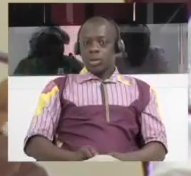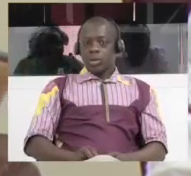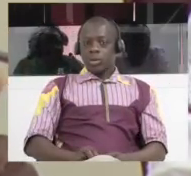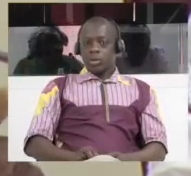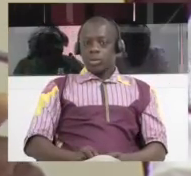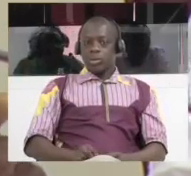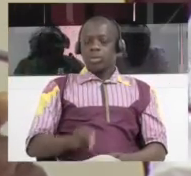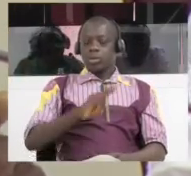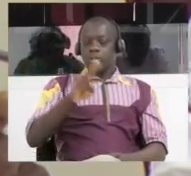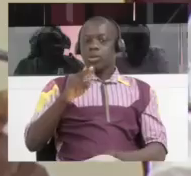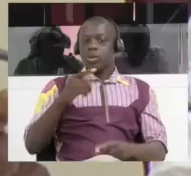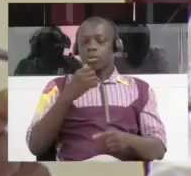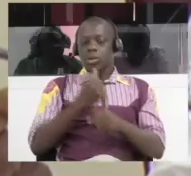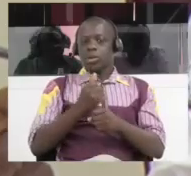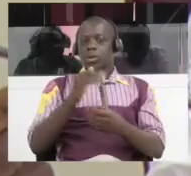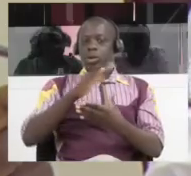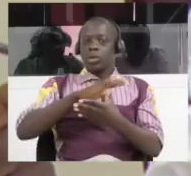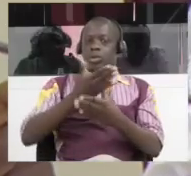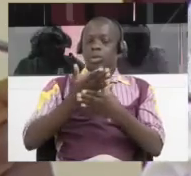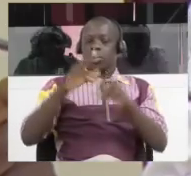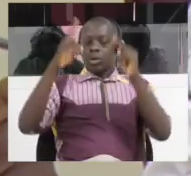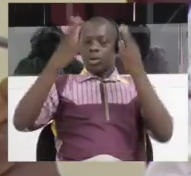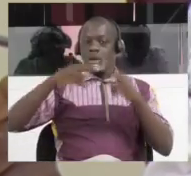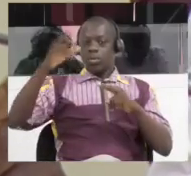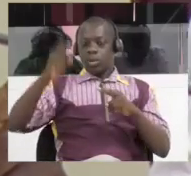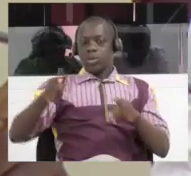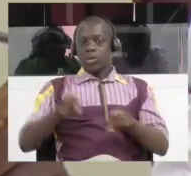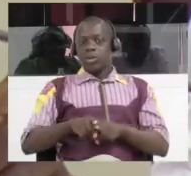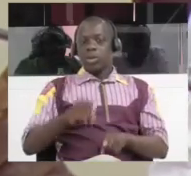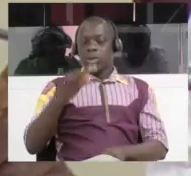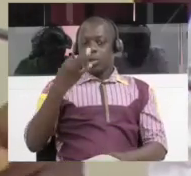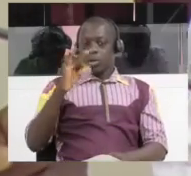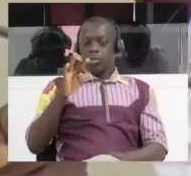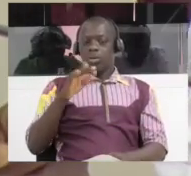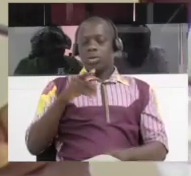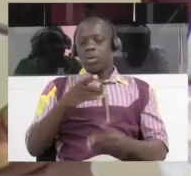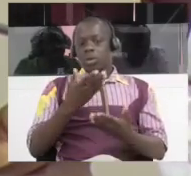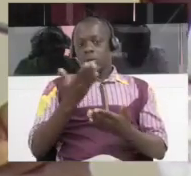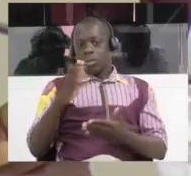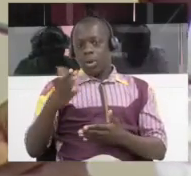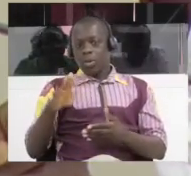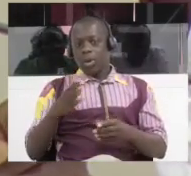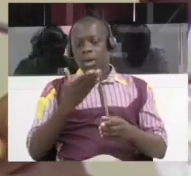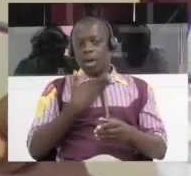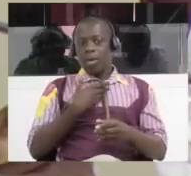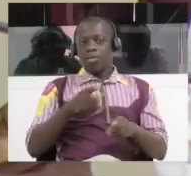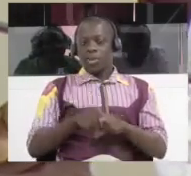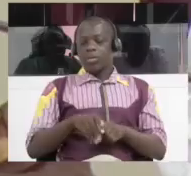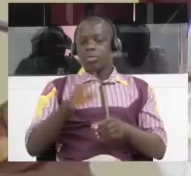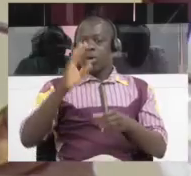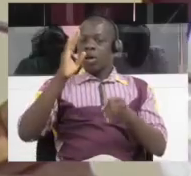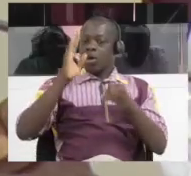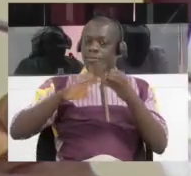legal team on this issue, but if SOFA concluded with the Nigerians, a copy